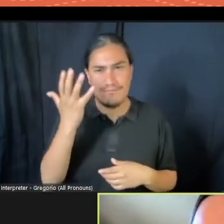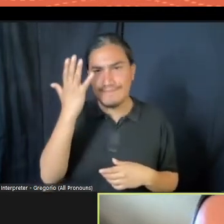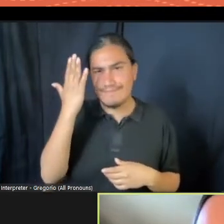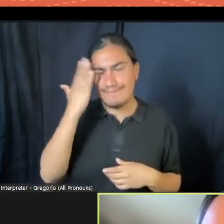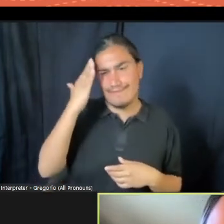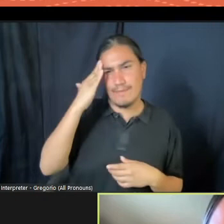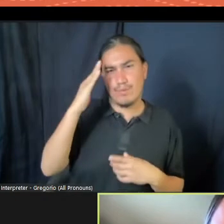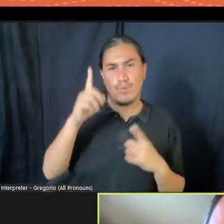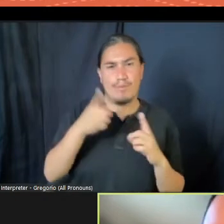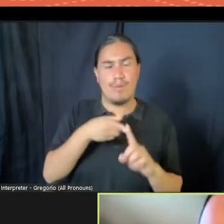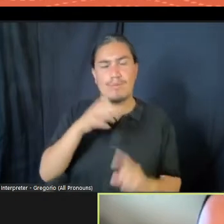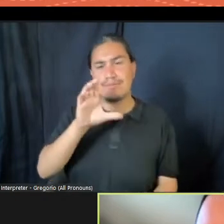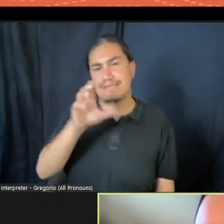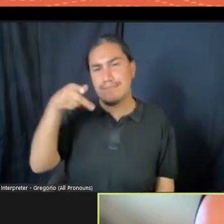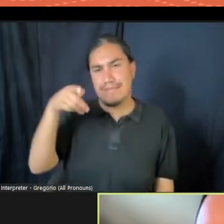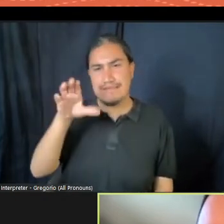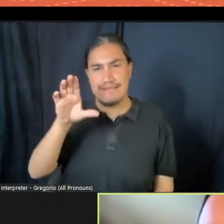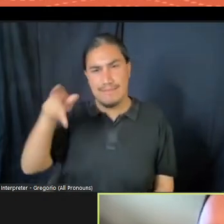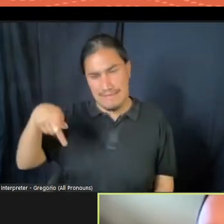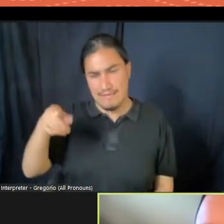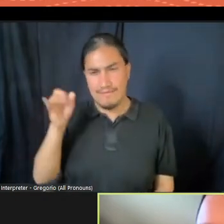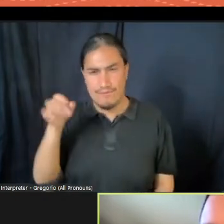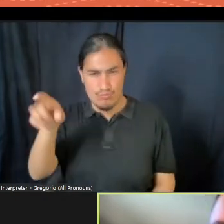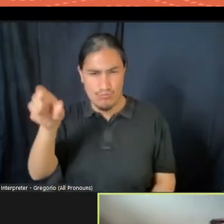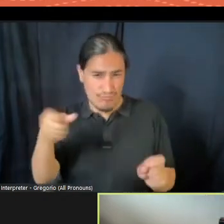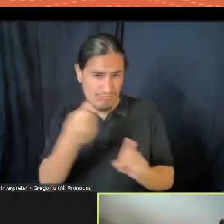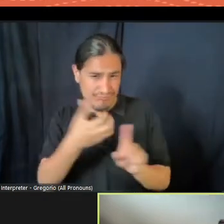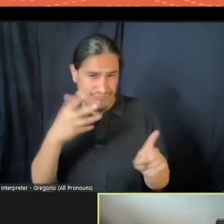with CPCP, if you could just share a bit more about it.